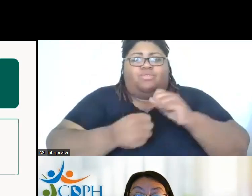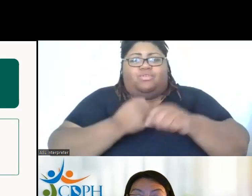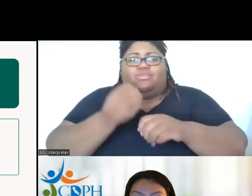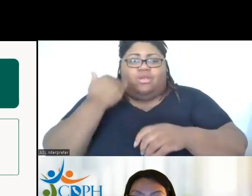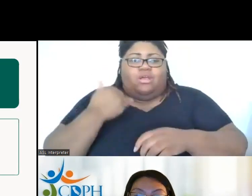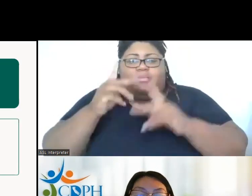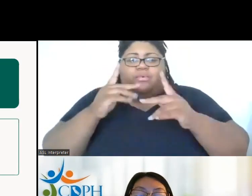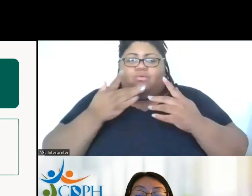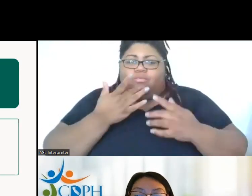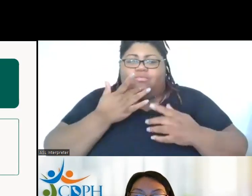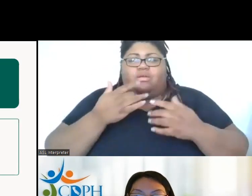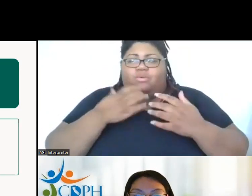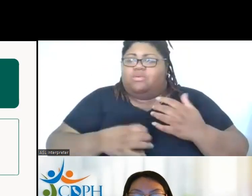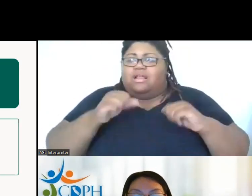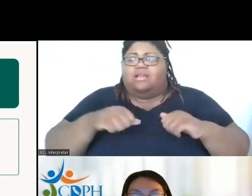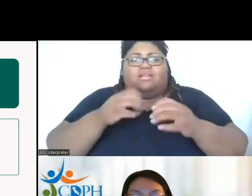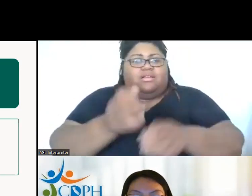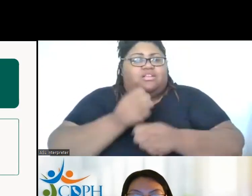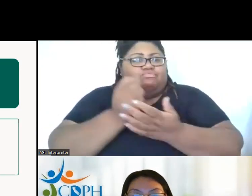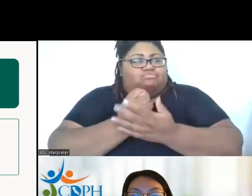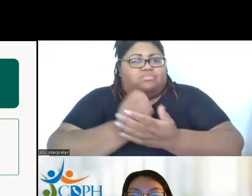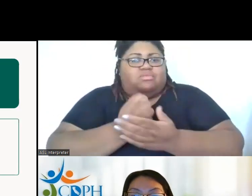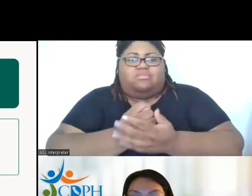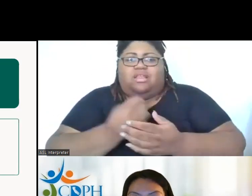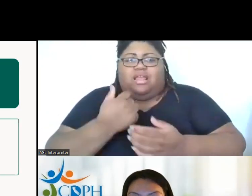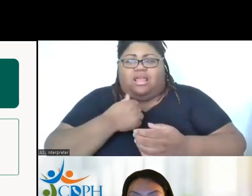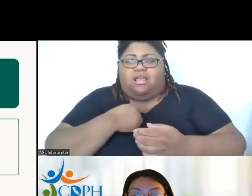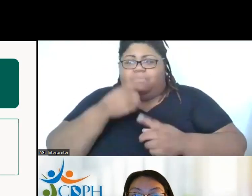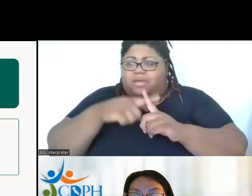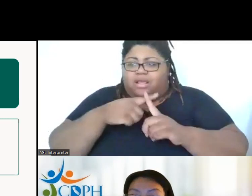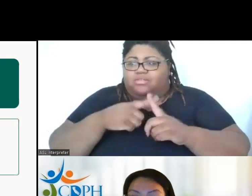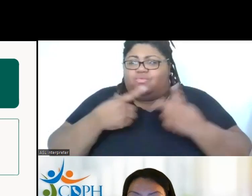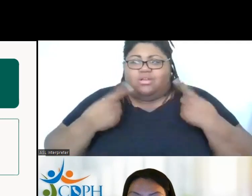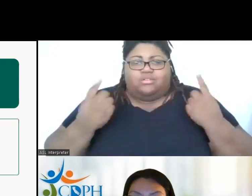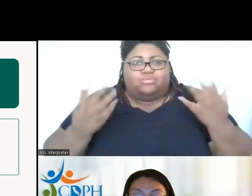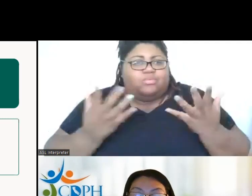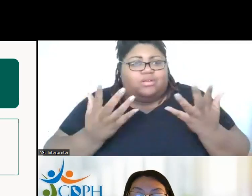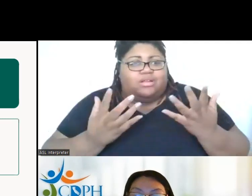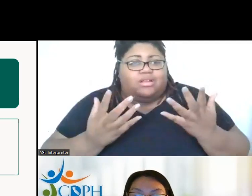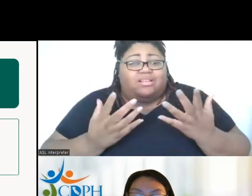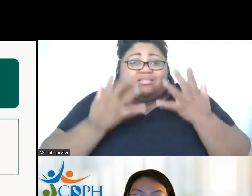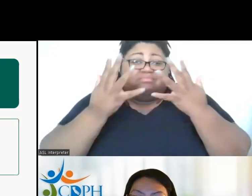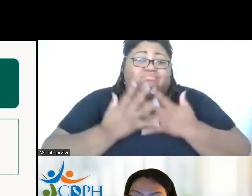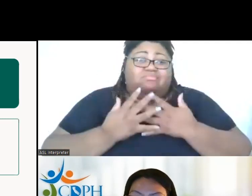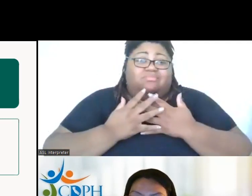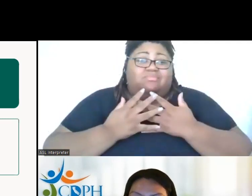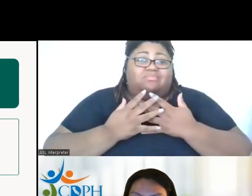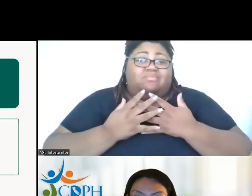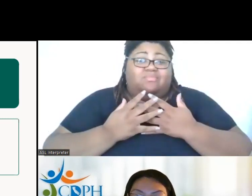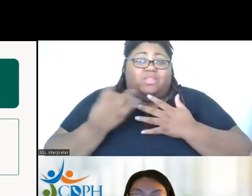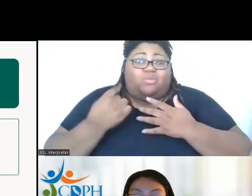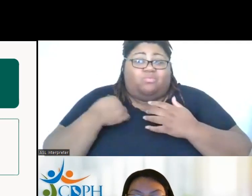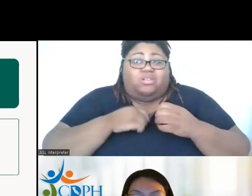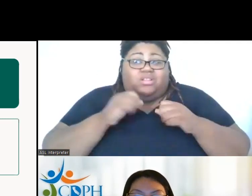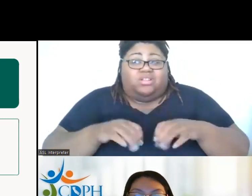to have treatment. And folks would always ask, I'm COVID positive. What do I do? And unfortunately, the only thing we could do back